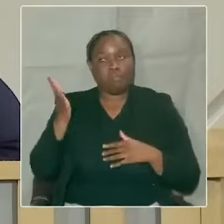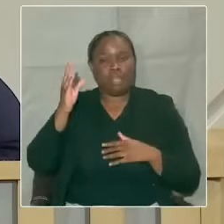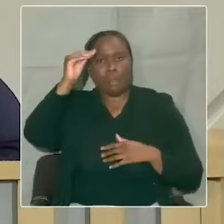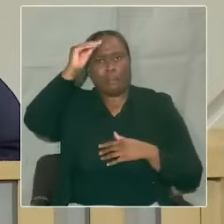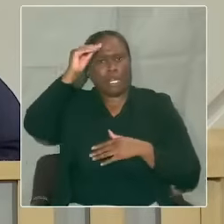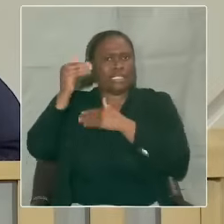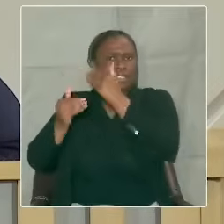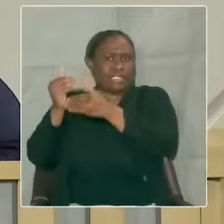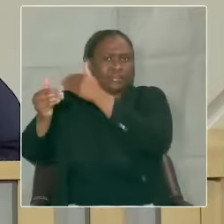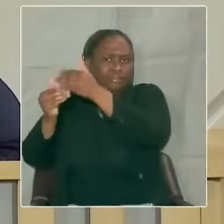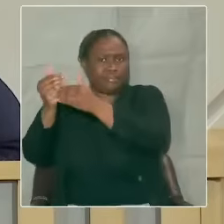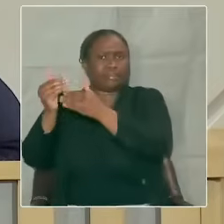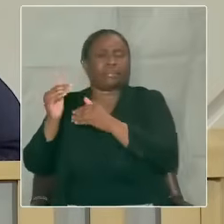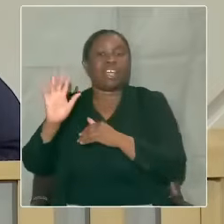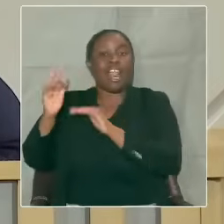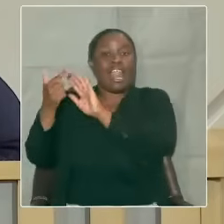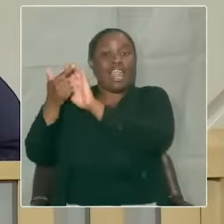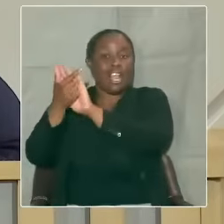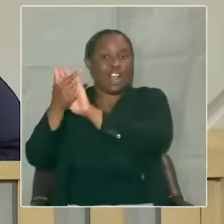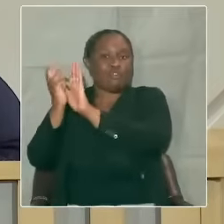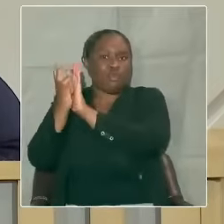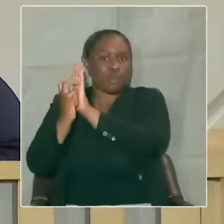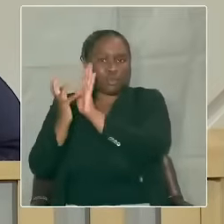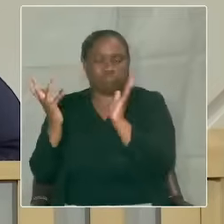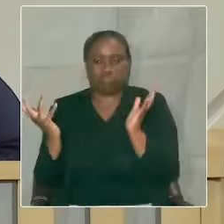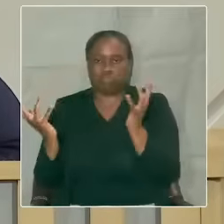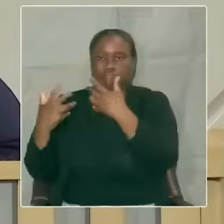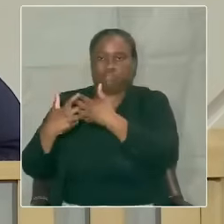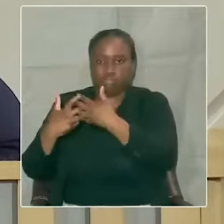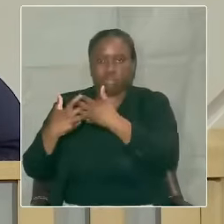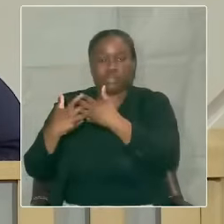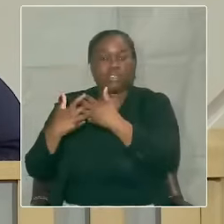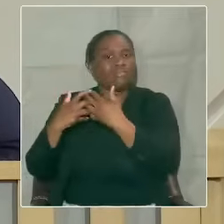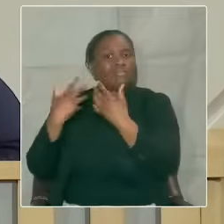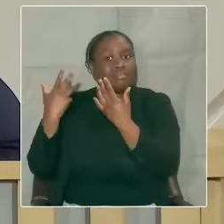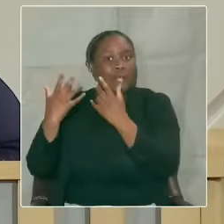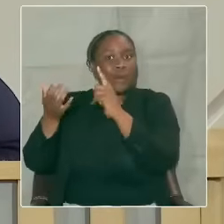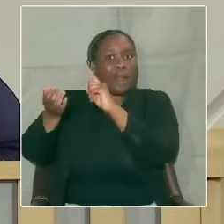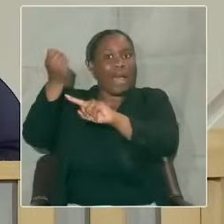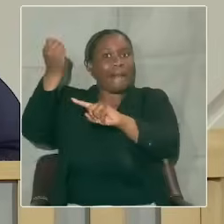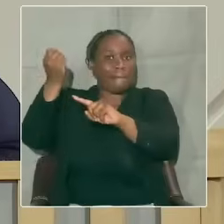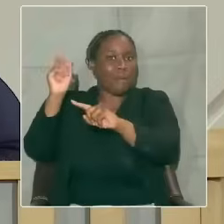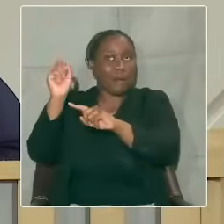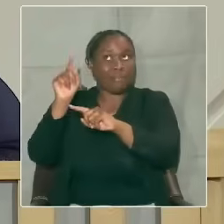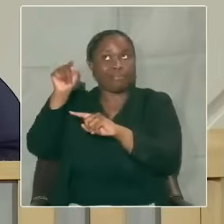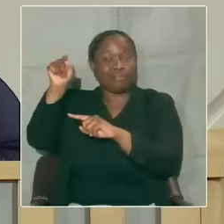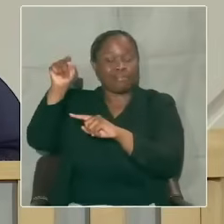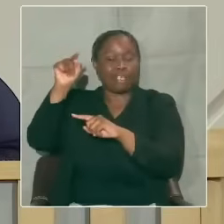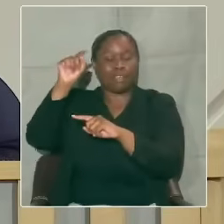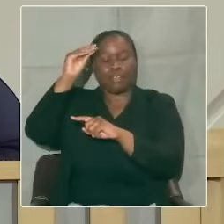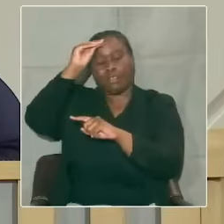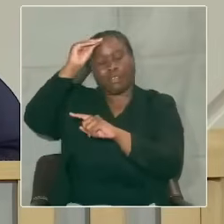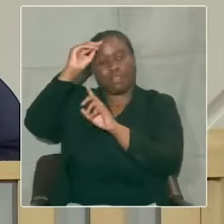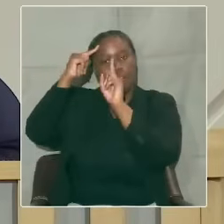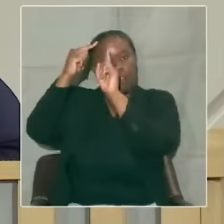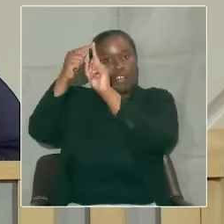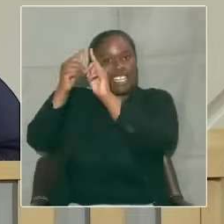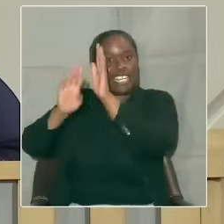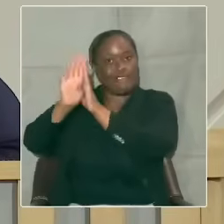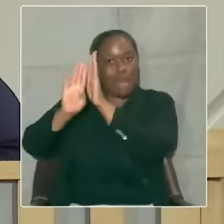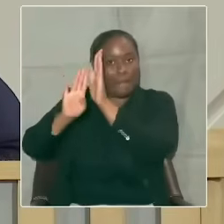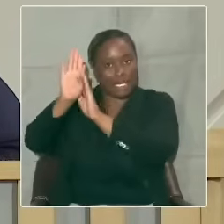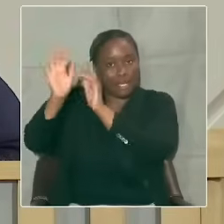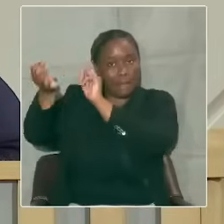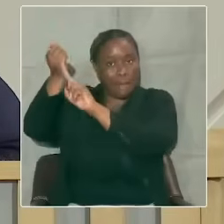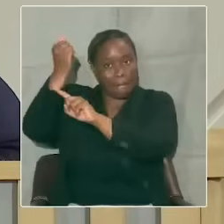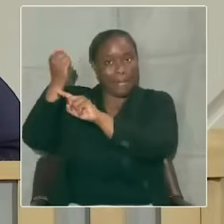aligns with legal requirements, and advances both the internal development of SAPS and the broader democratic